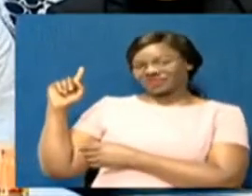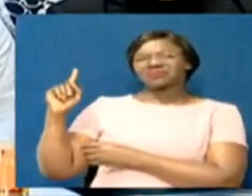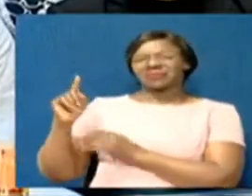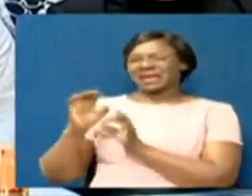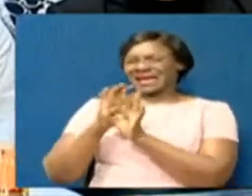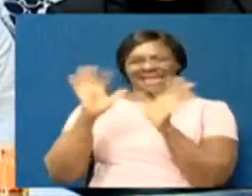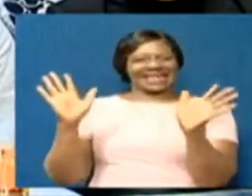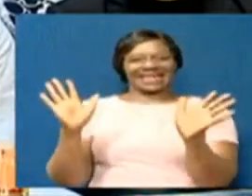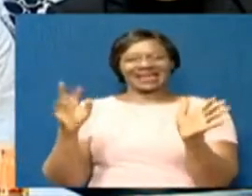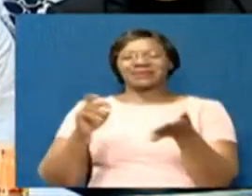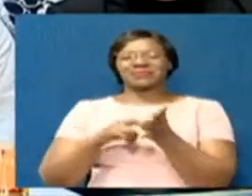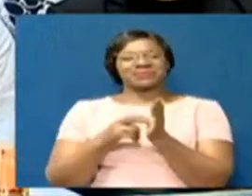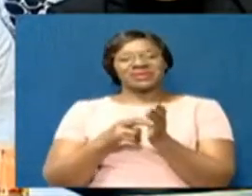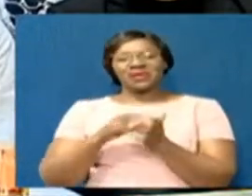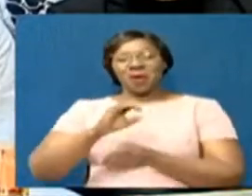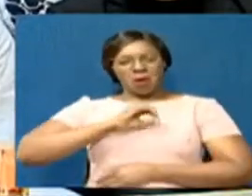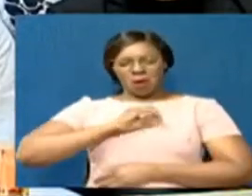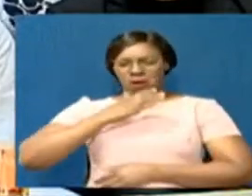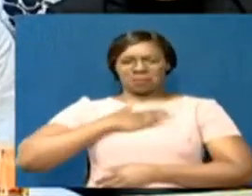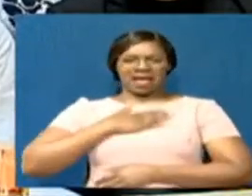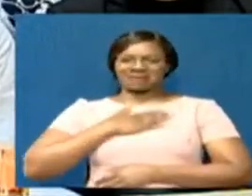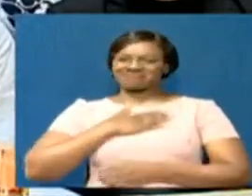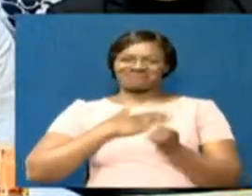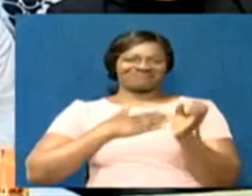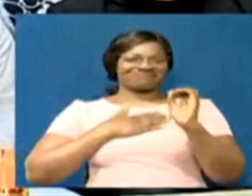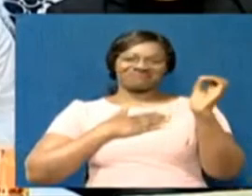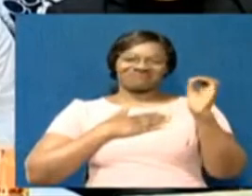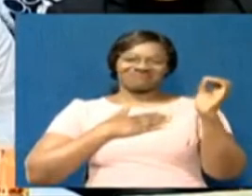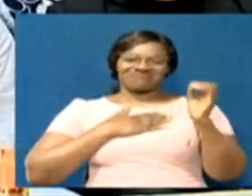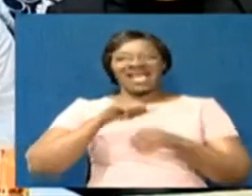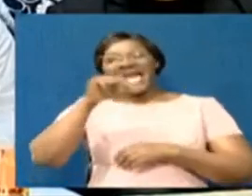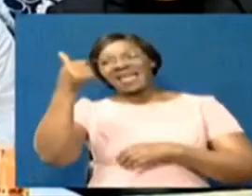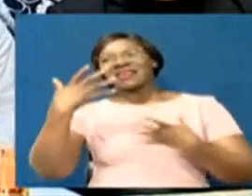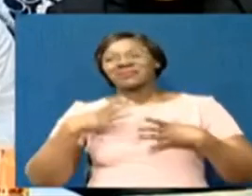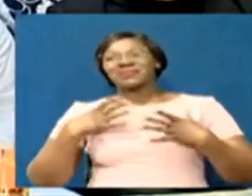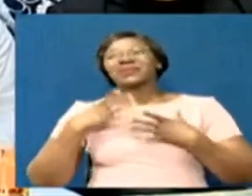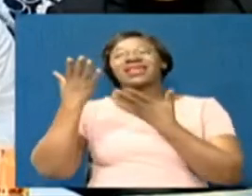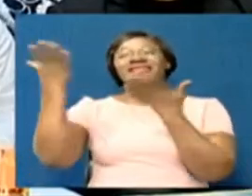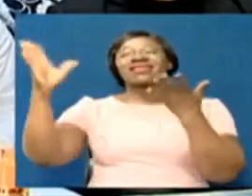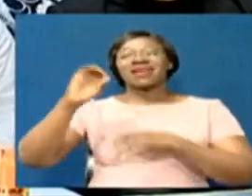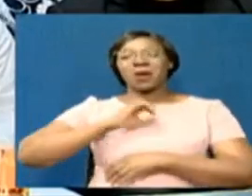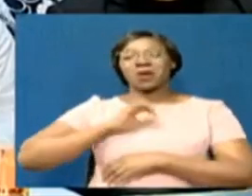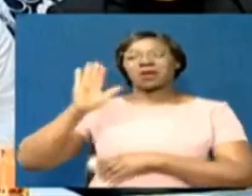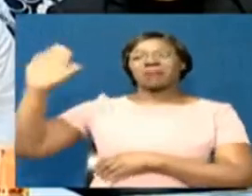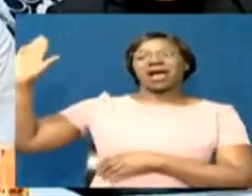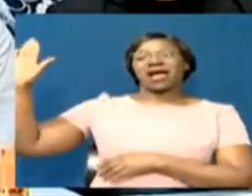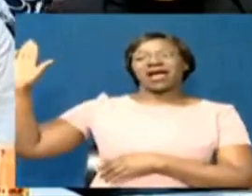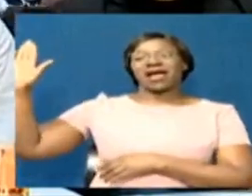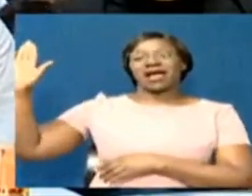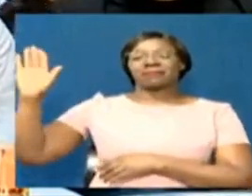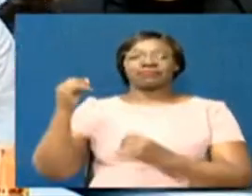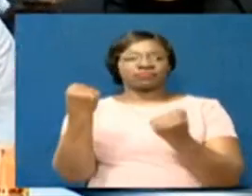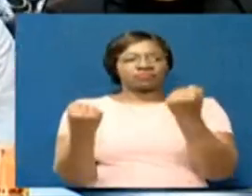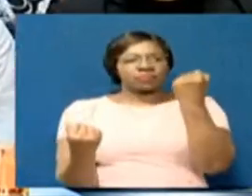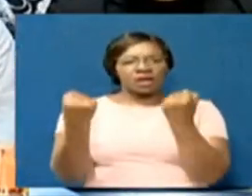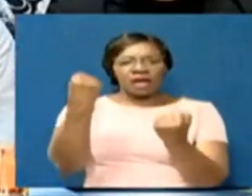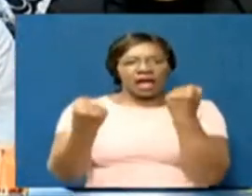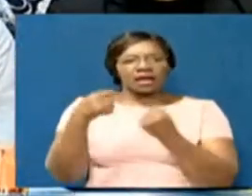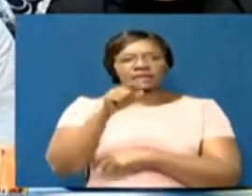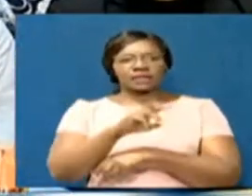Perryville. It's not my suit. The owners are somewhere. The cars that you crave for,